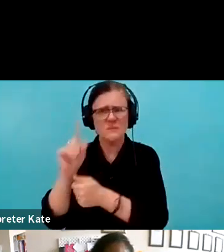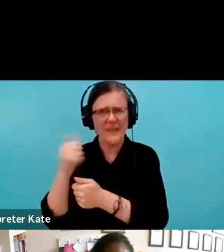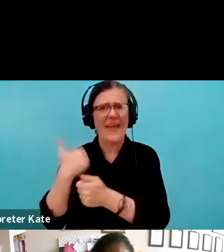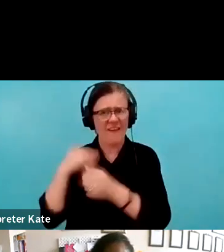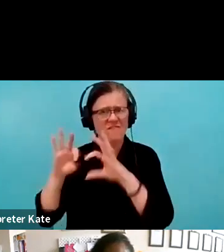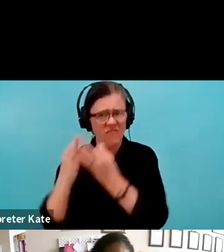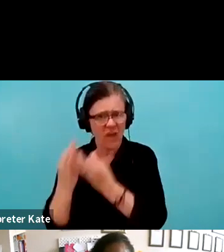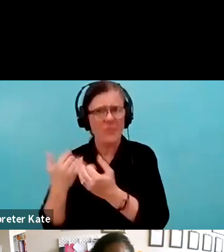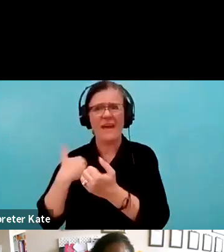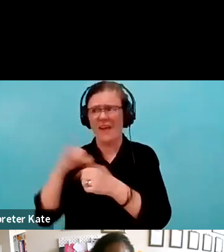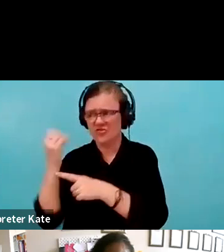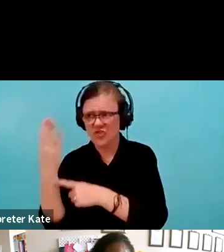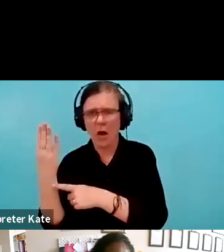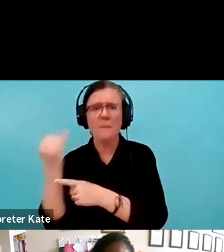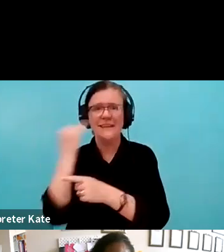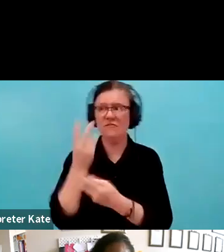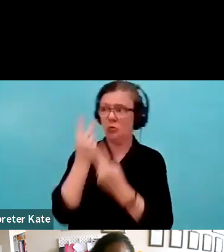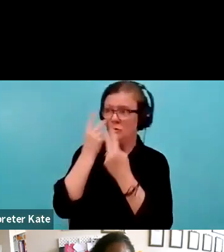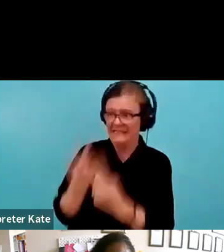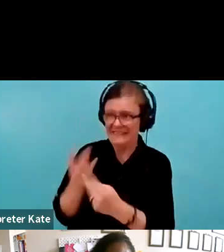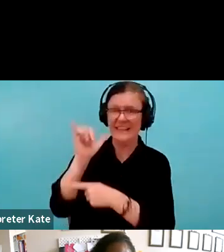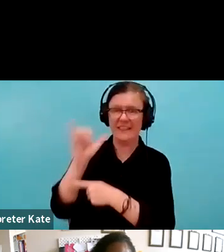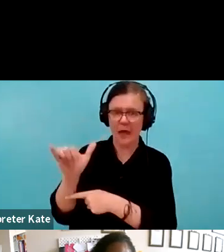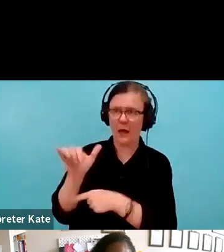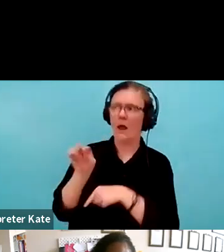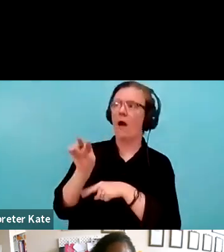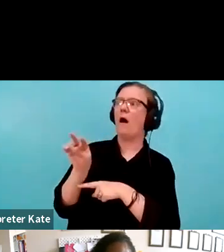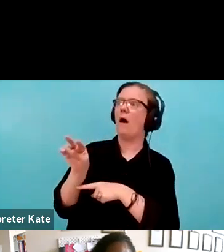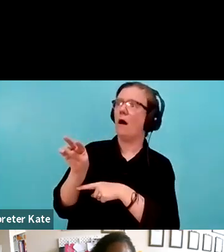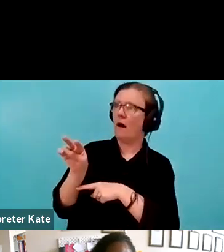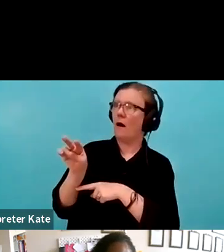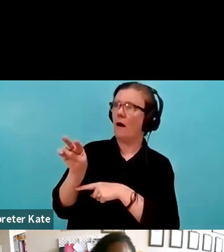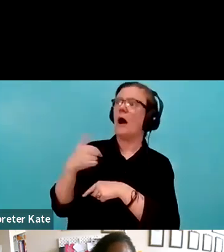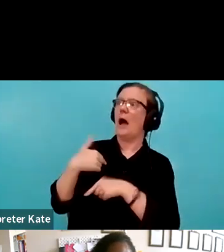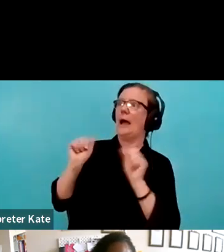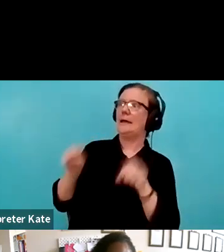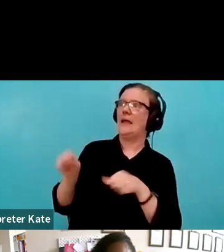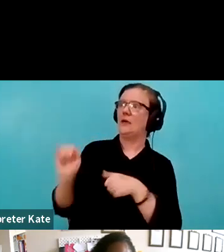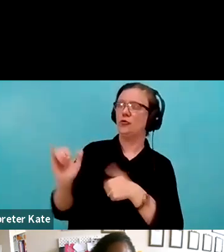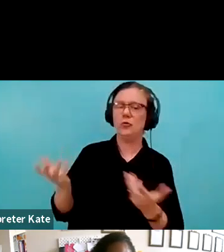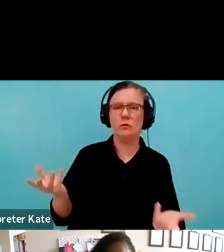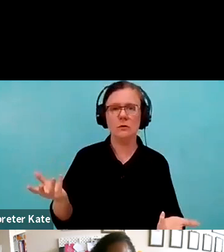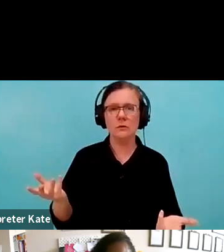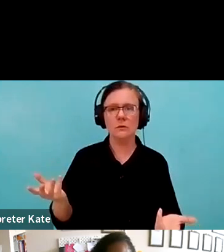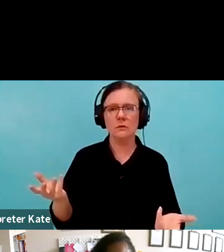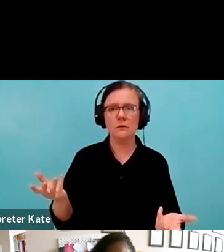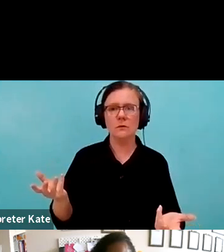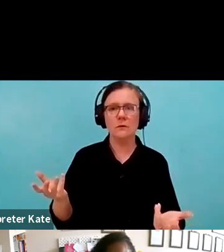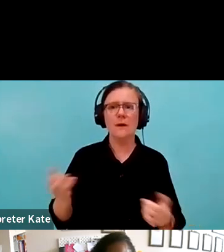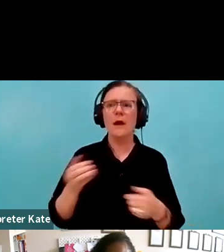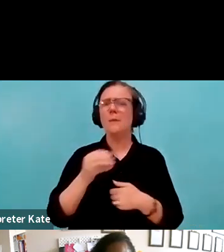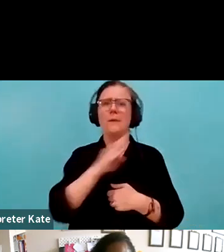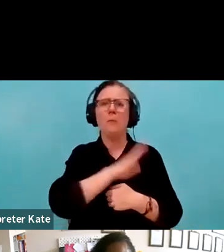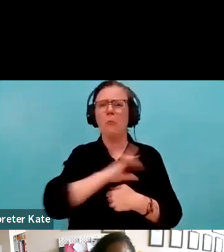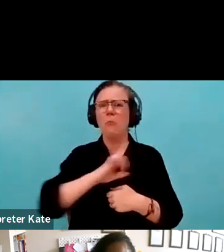are really engaging in life, you know, you don't have to be like on 14 different boards